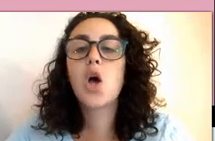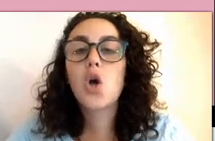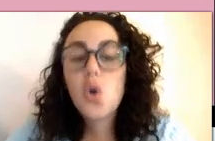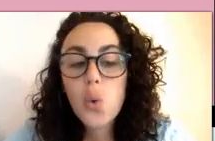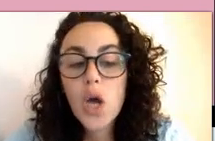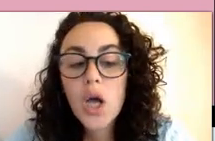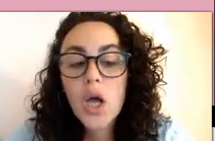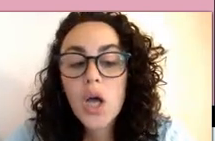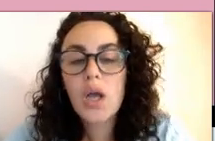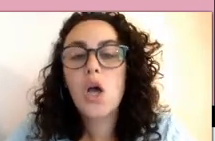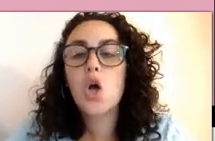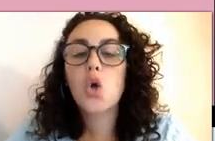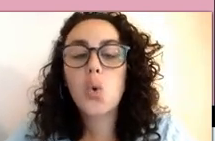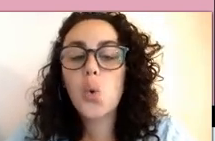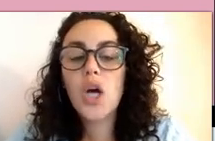this. Q.